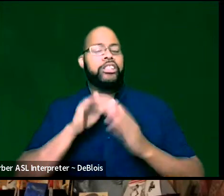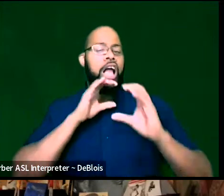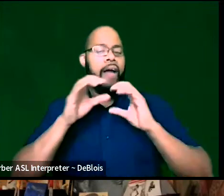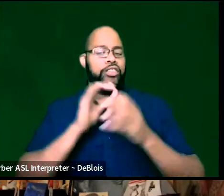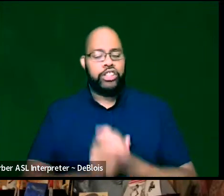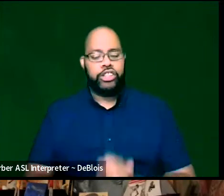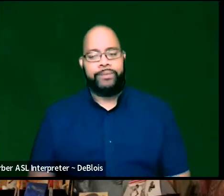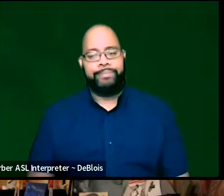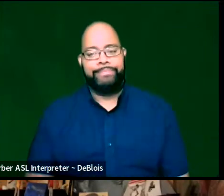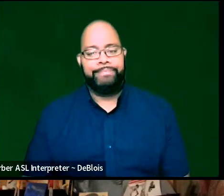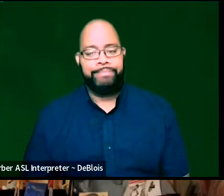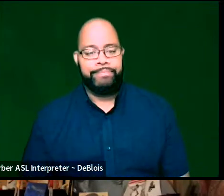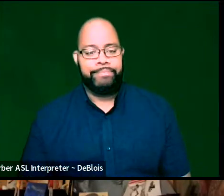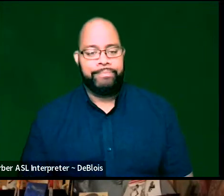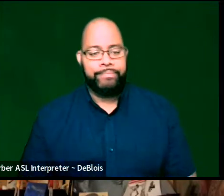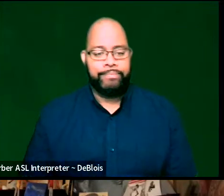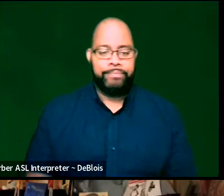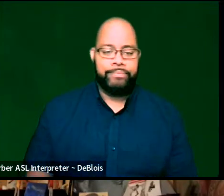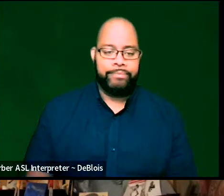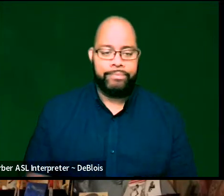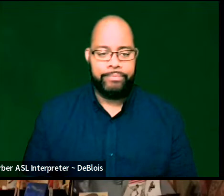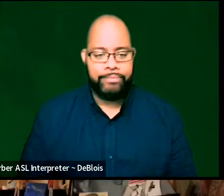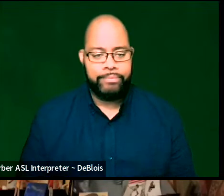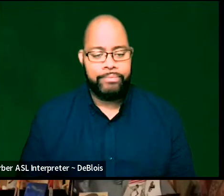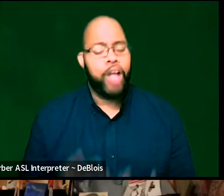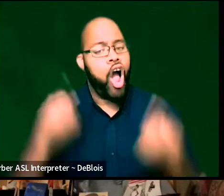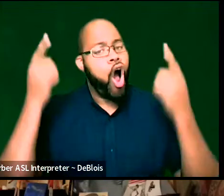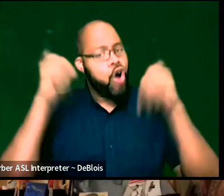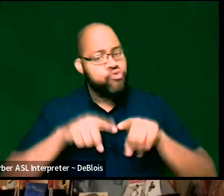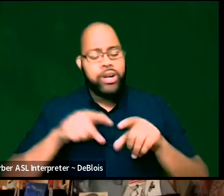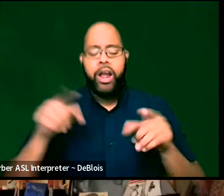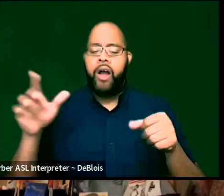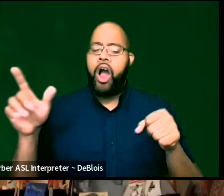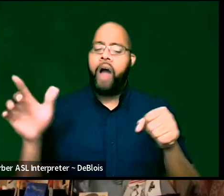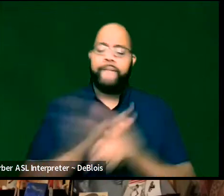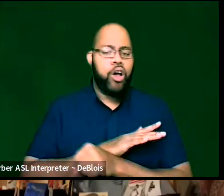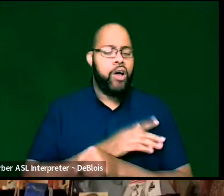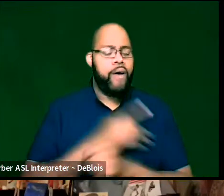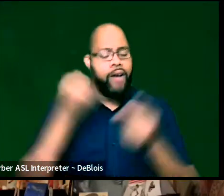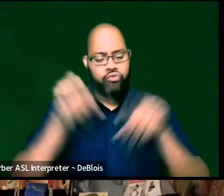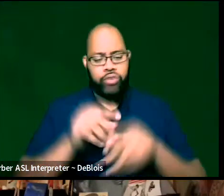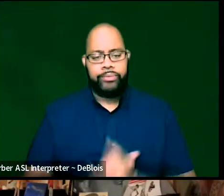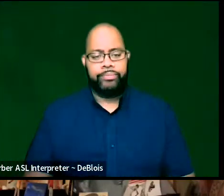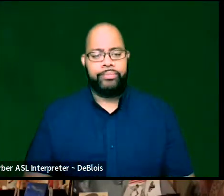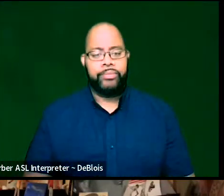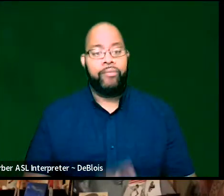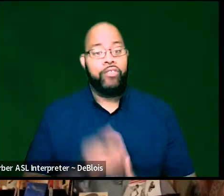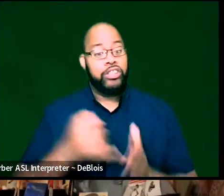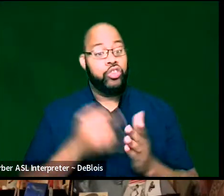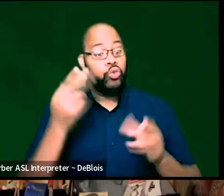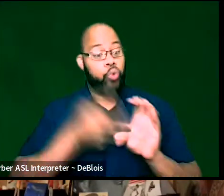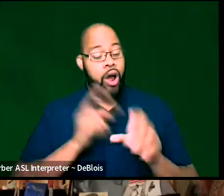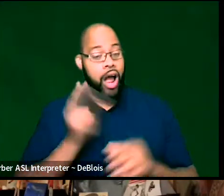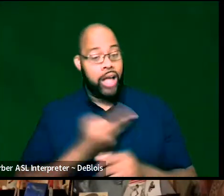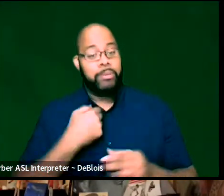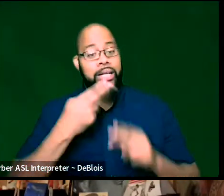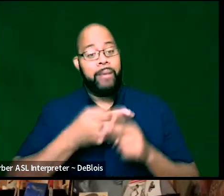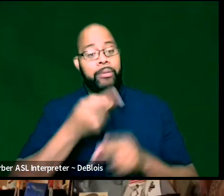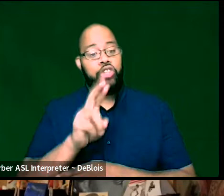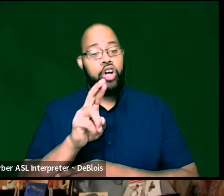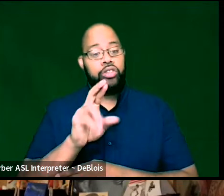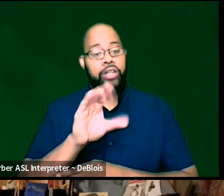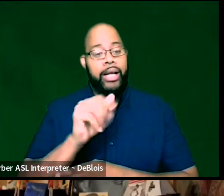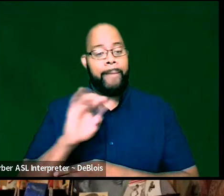conversation. Yes, yes, yes. Agreed completely, completely. If you are just joining us, my name is Dr.